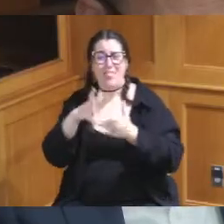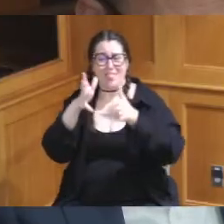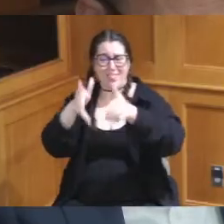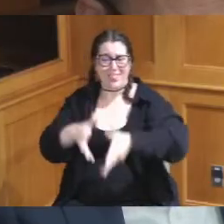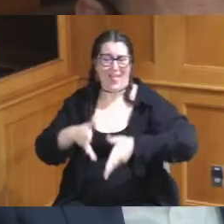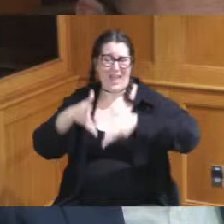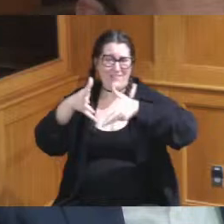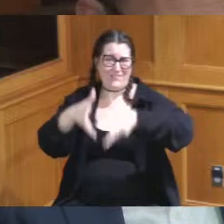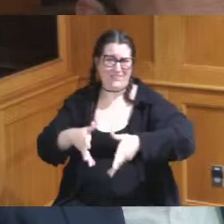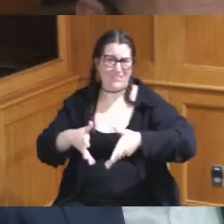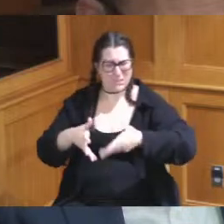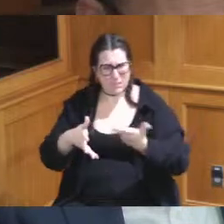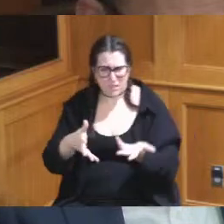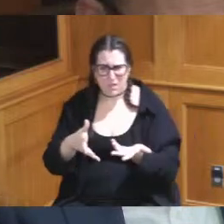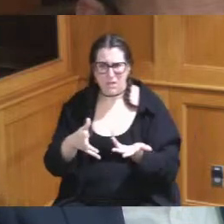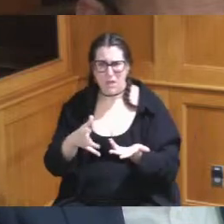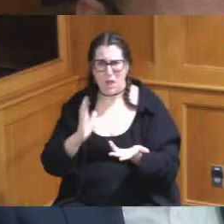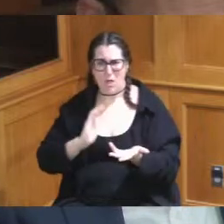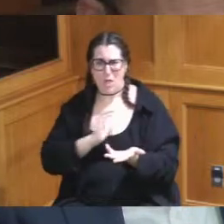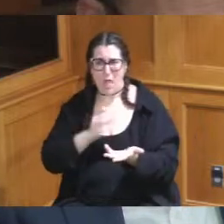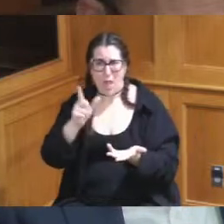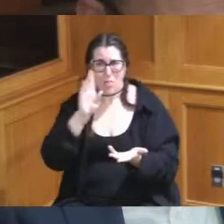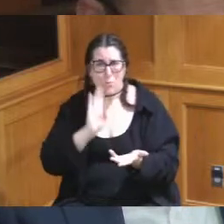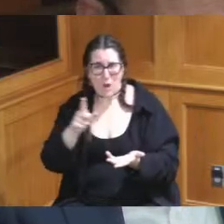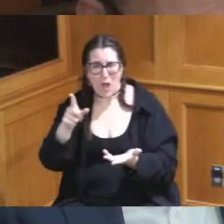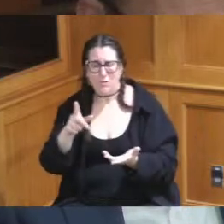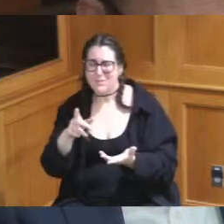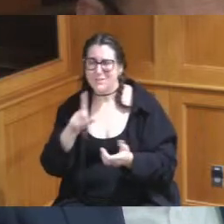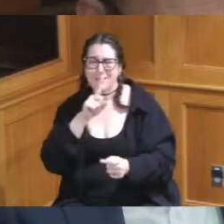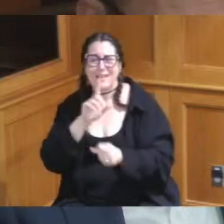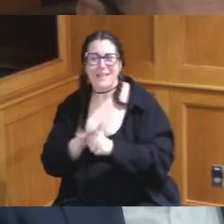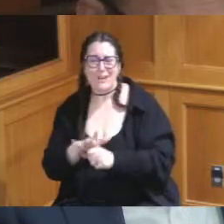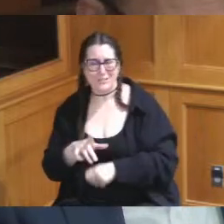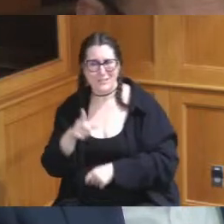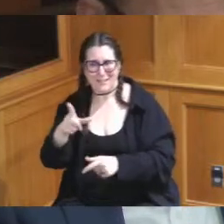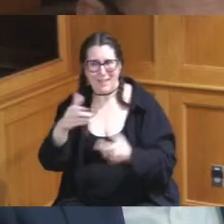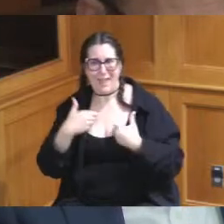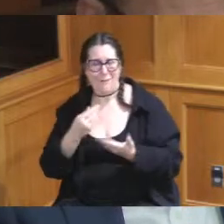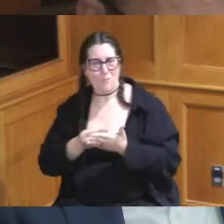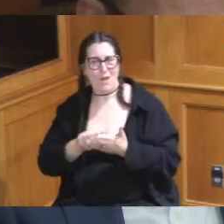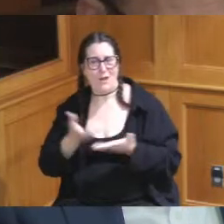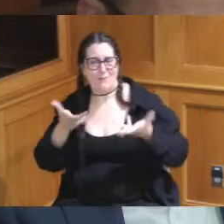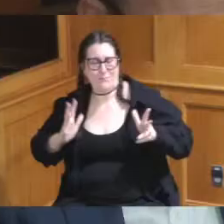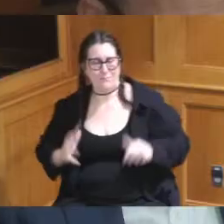but the Browns will have a guaranteed contract with the state of Ohio.